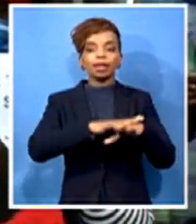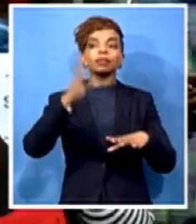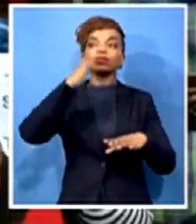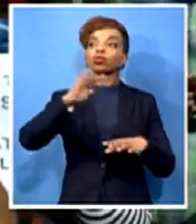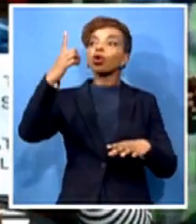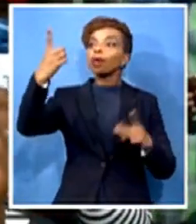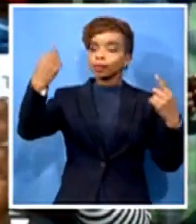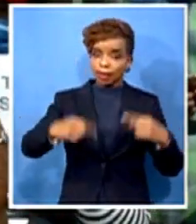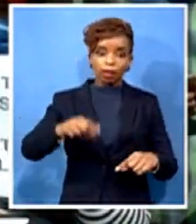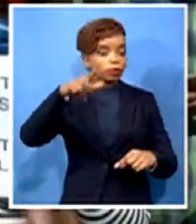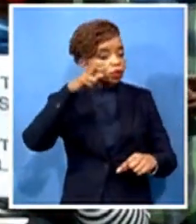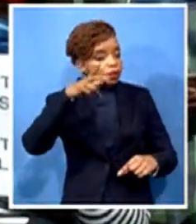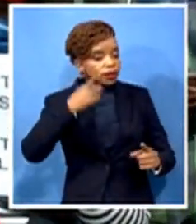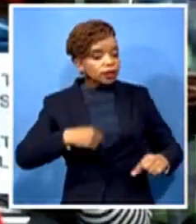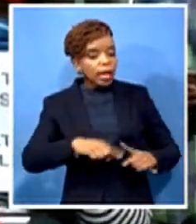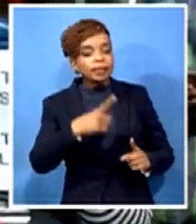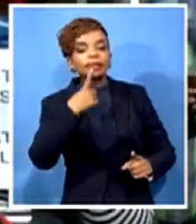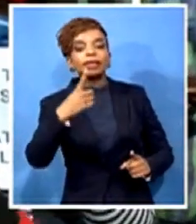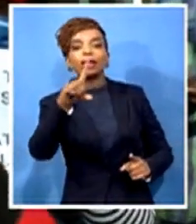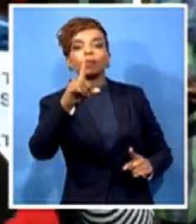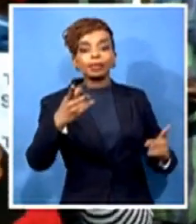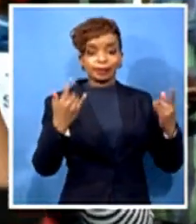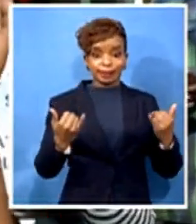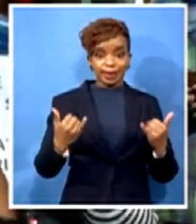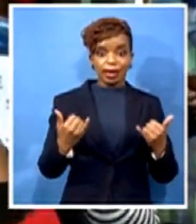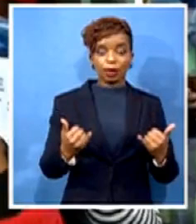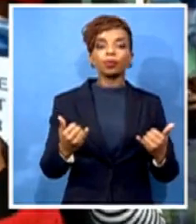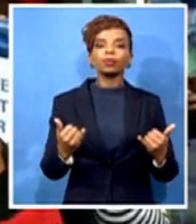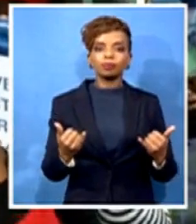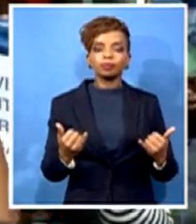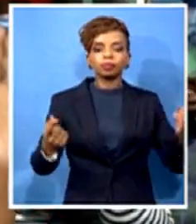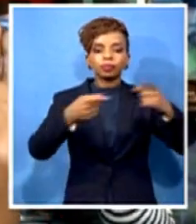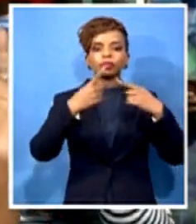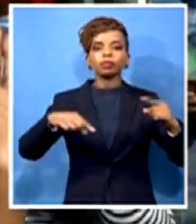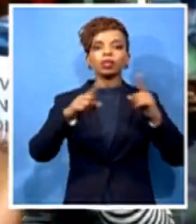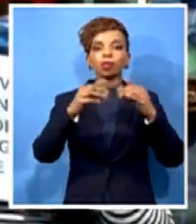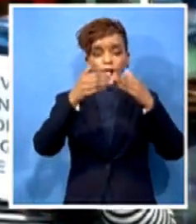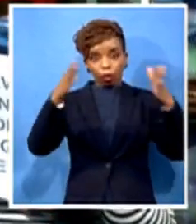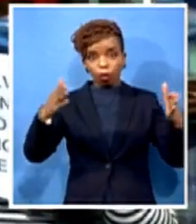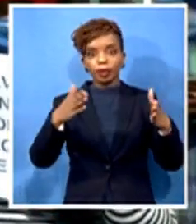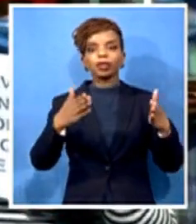currently, we are going to open a case of fraud against the principal.